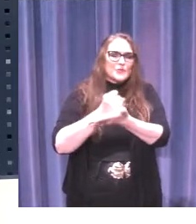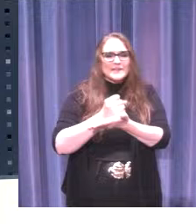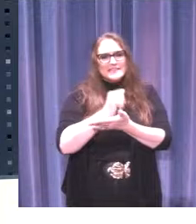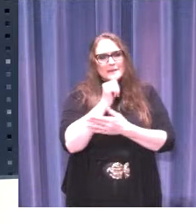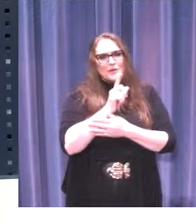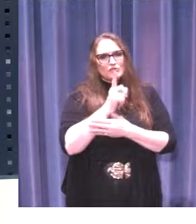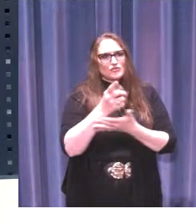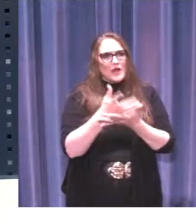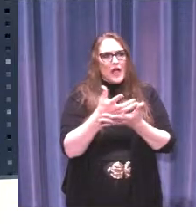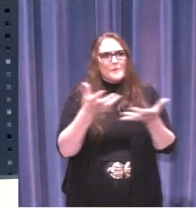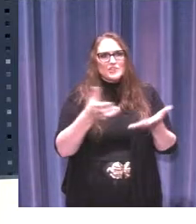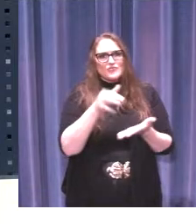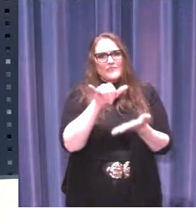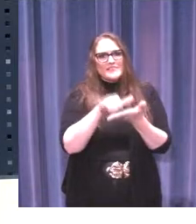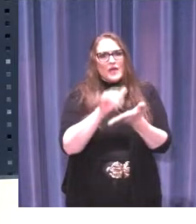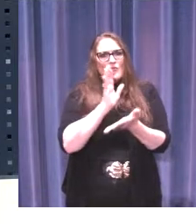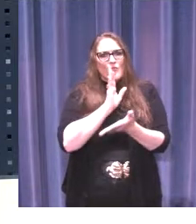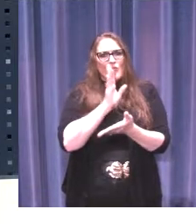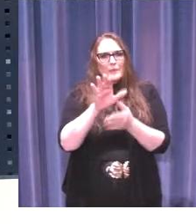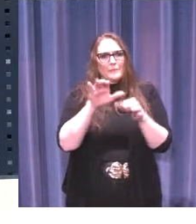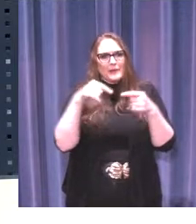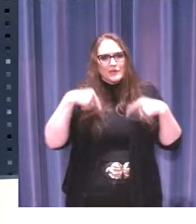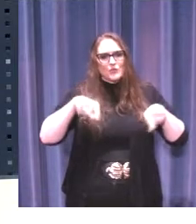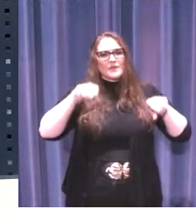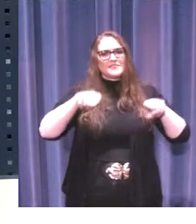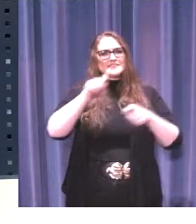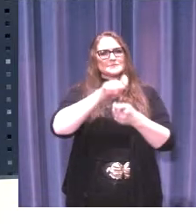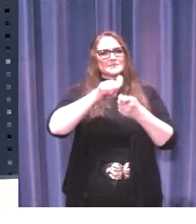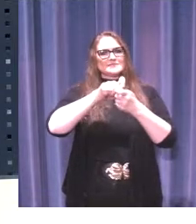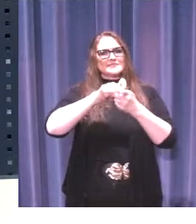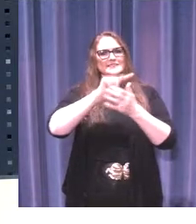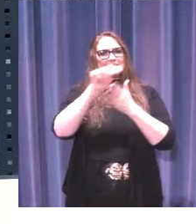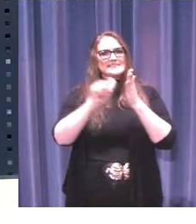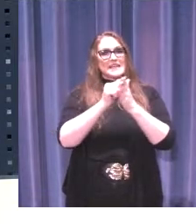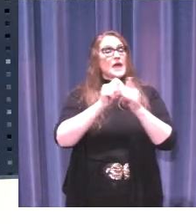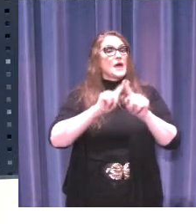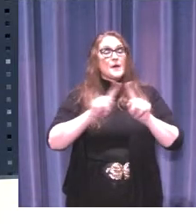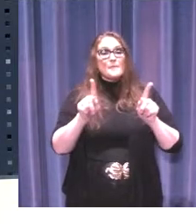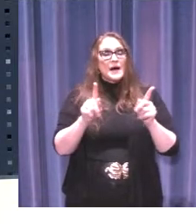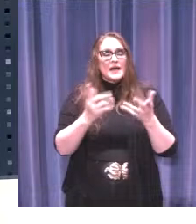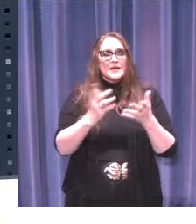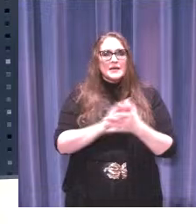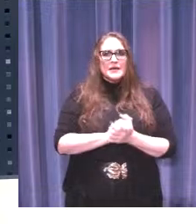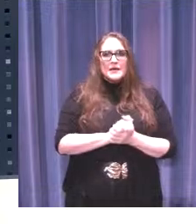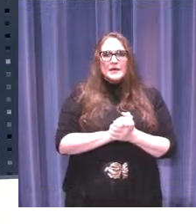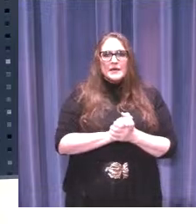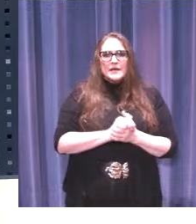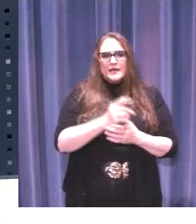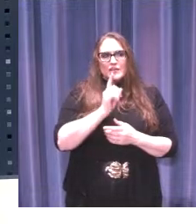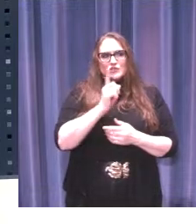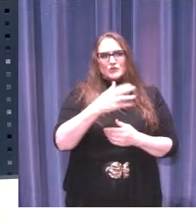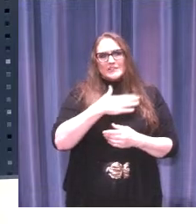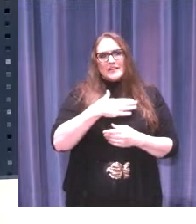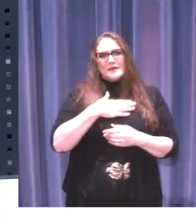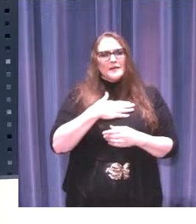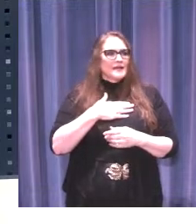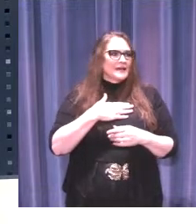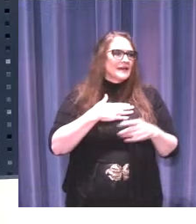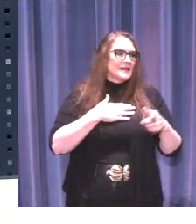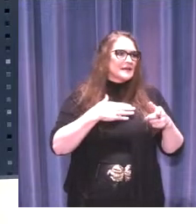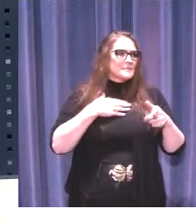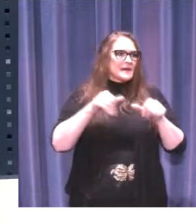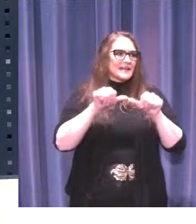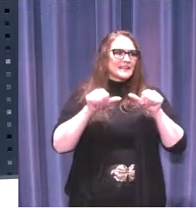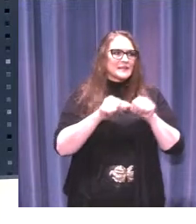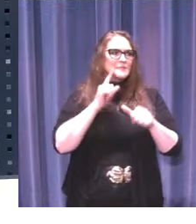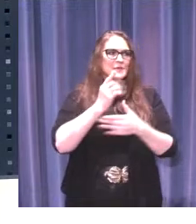sure how much of that would be during this particular time period, but certainly in my space, being a part of